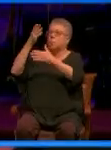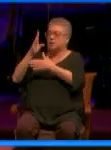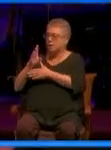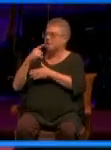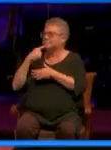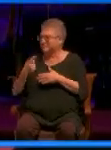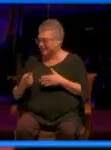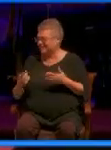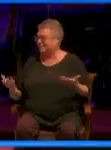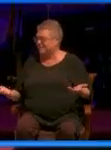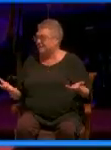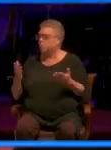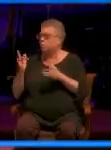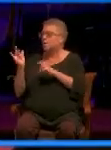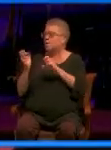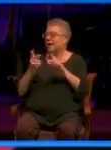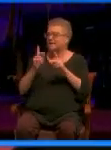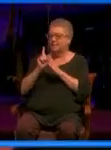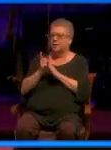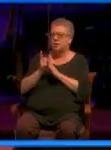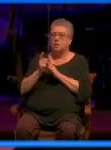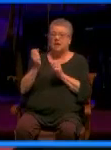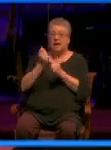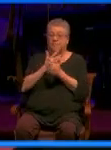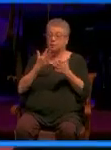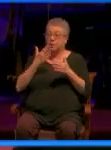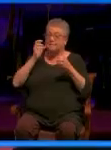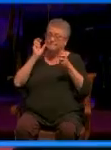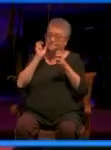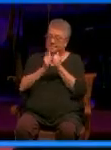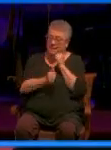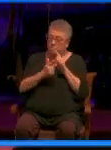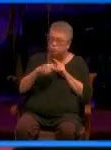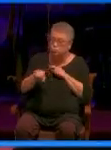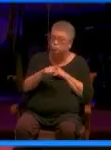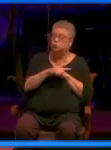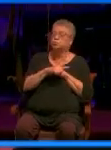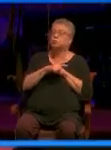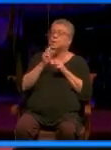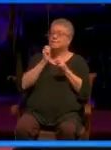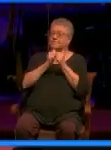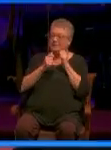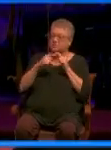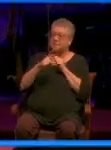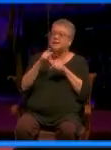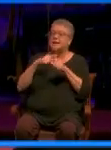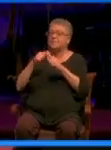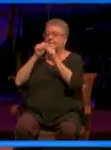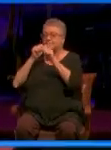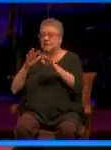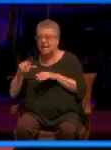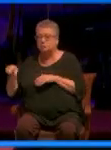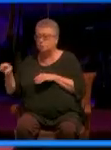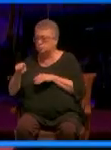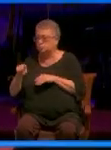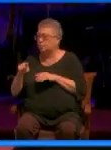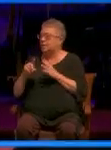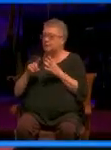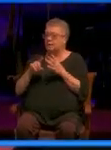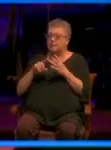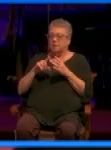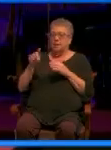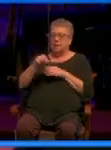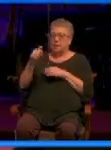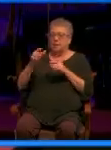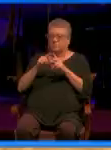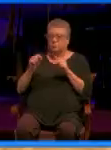just a moment. Cursed be everyone who curses you, and blessed be everyone who blesses you. Let me show you a fourth truth from the text, and